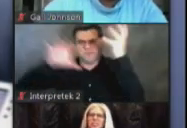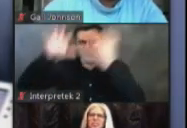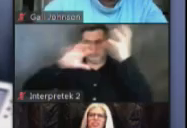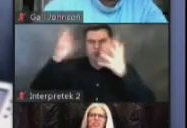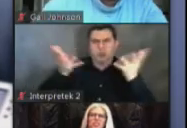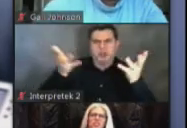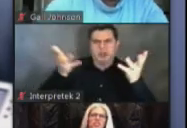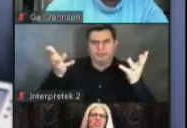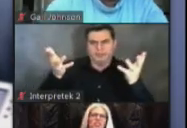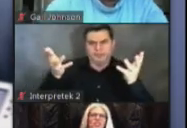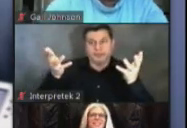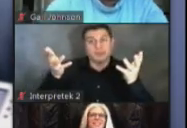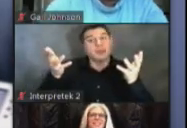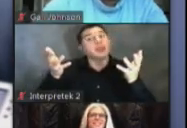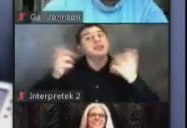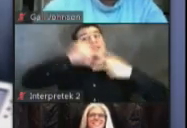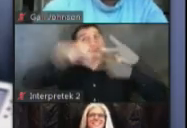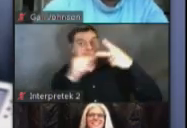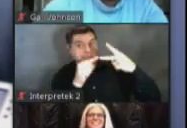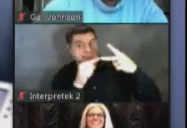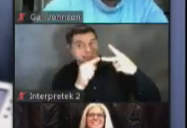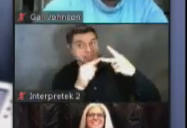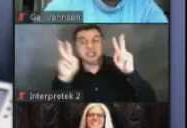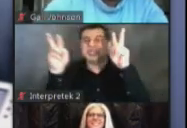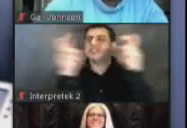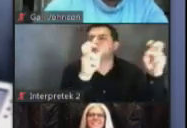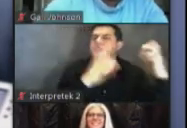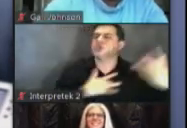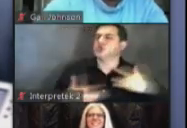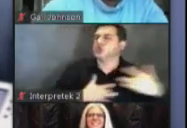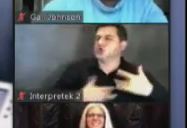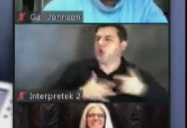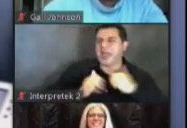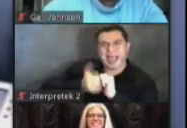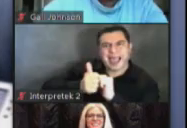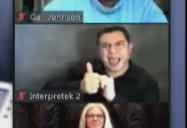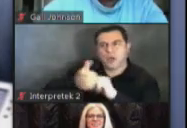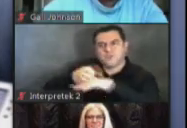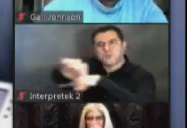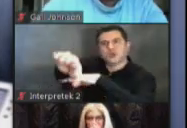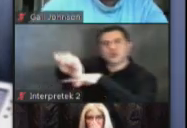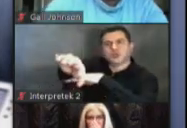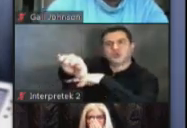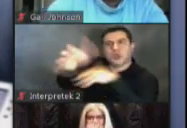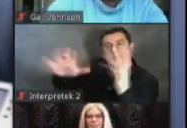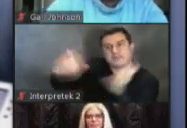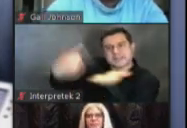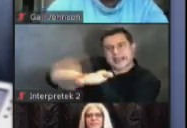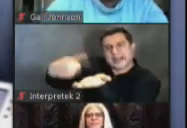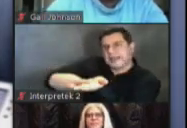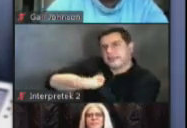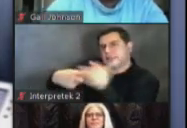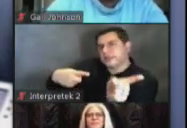to the issue about enforcement. So I've had discussions with Hillsborough County, both their legal staff and their administrative